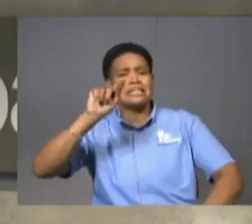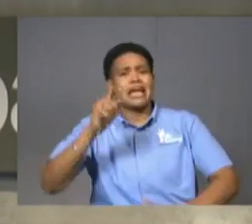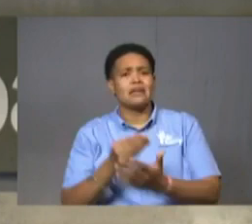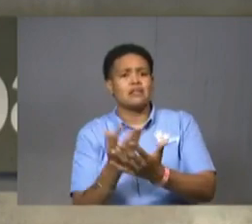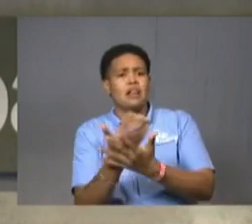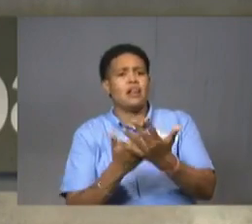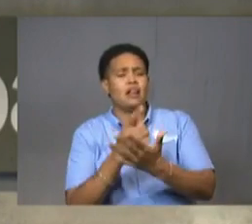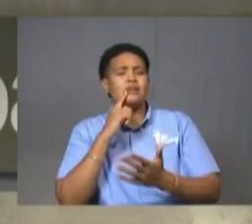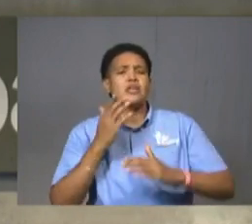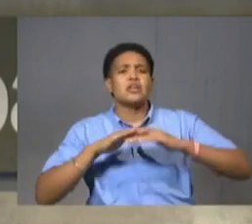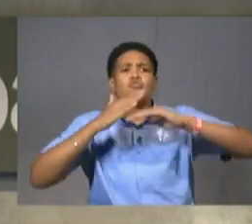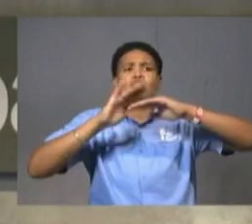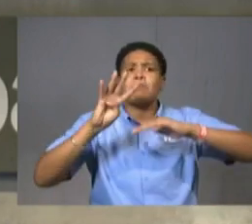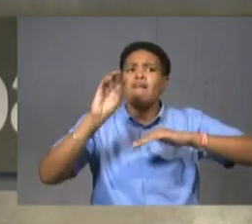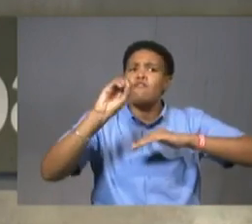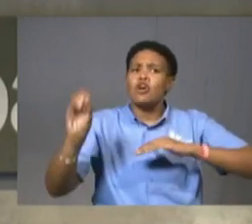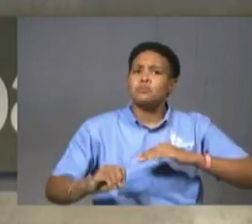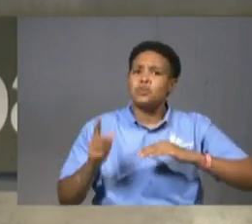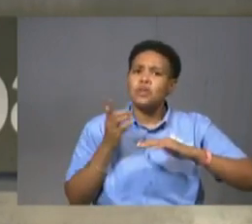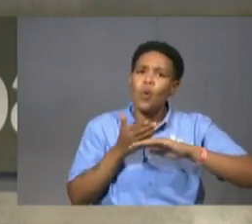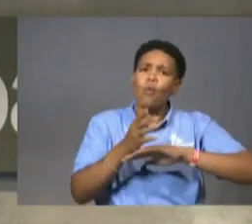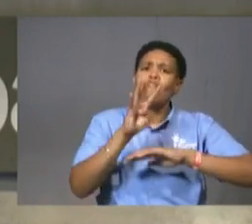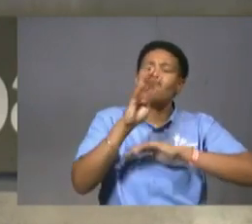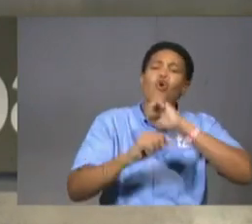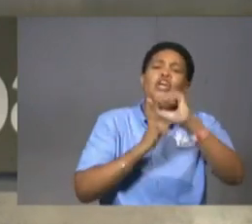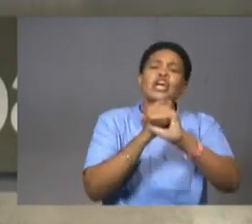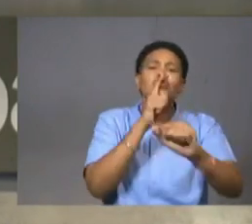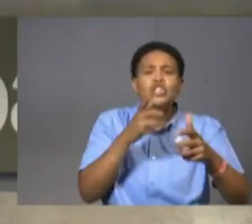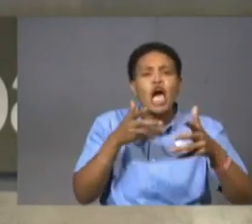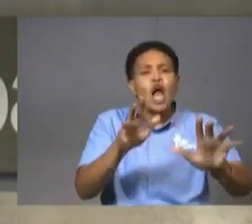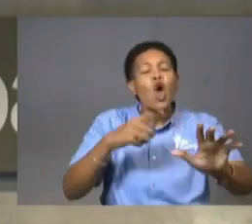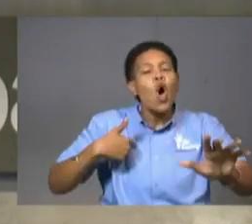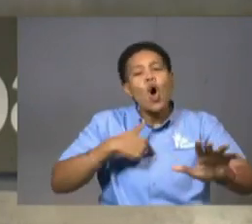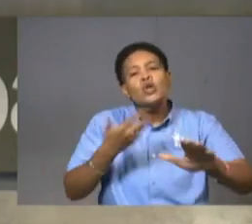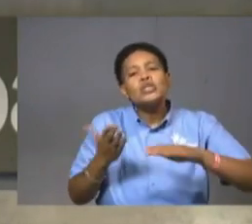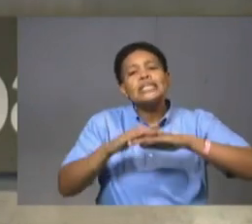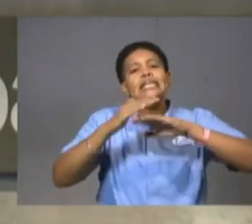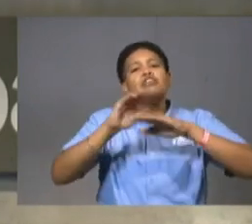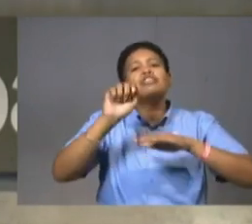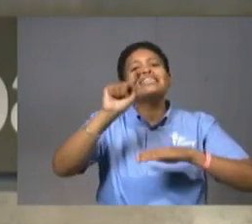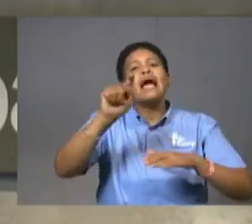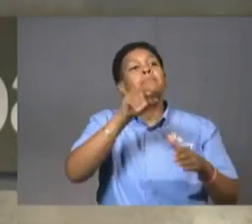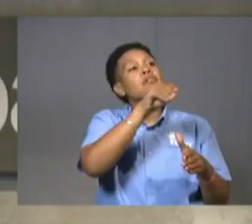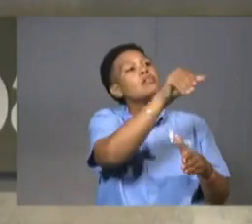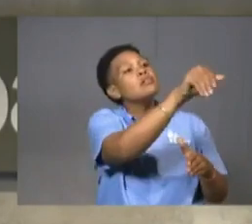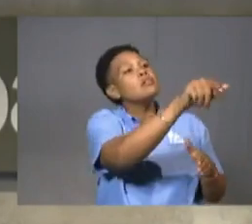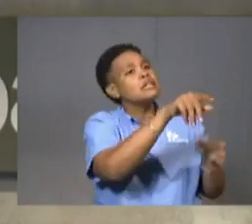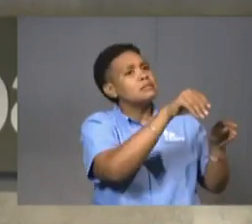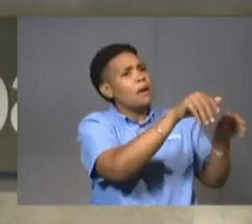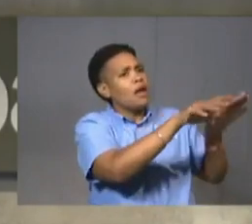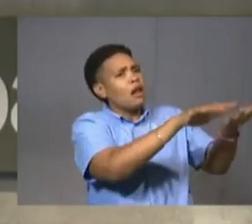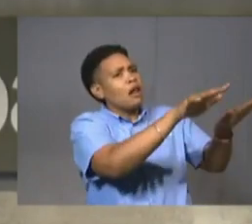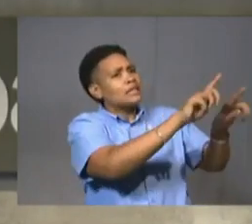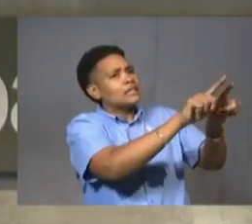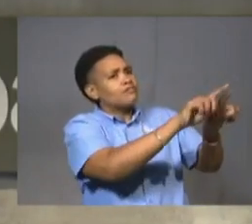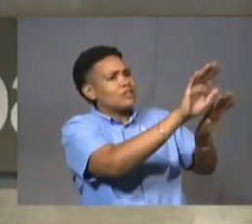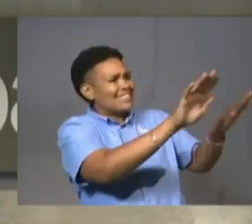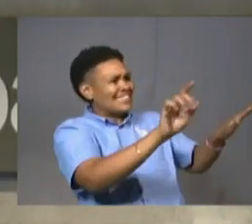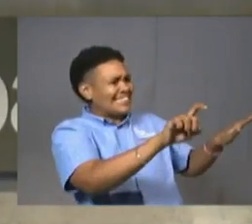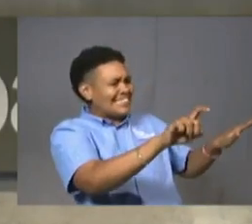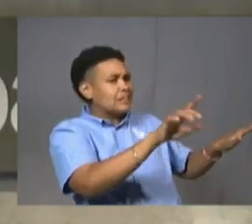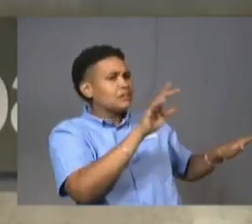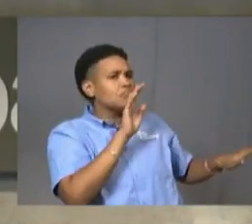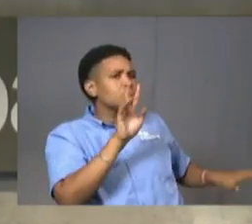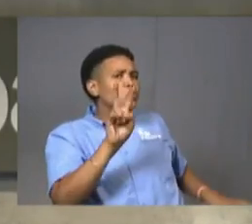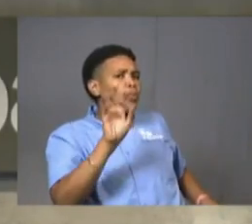by 40% over 4 years, which allowed us to increase capital expenditure by 250%,